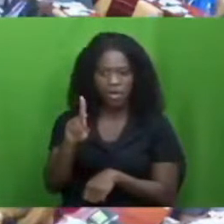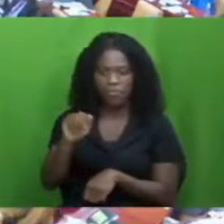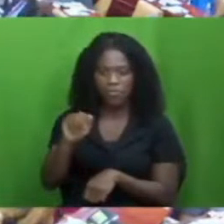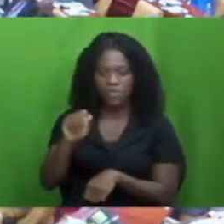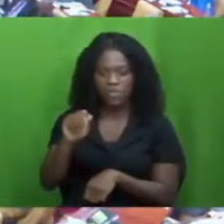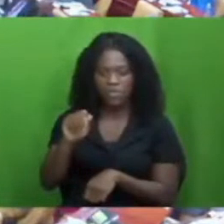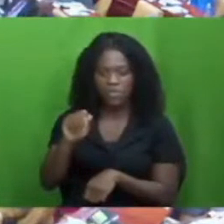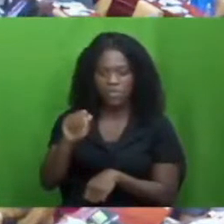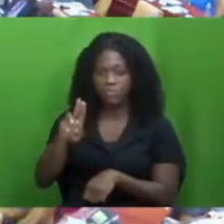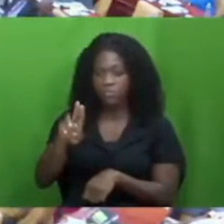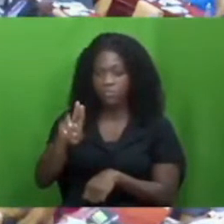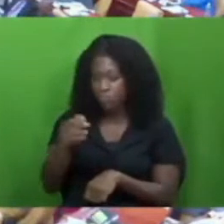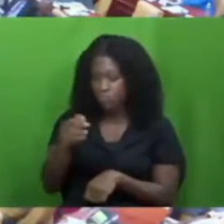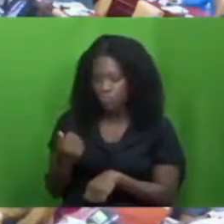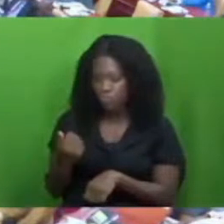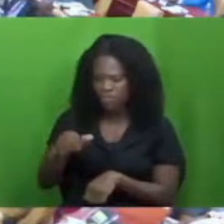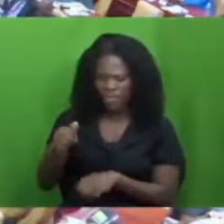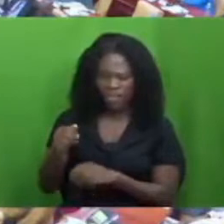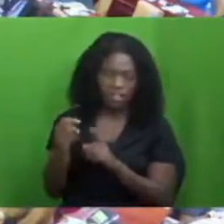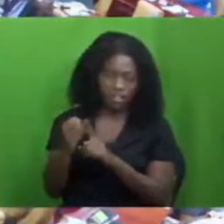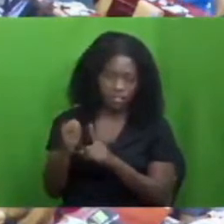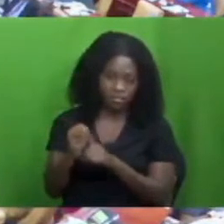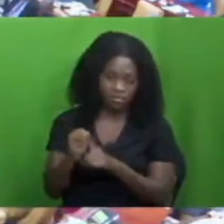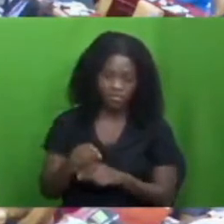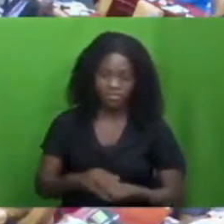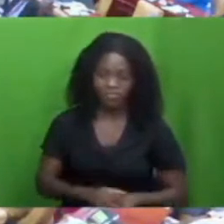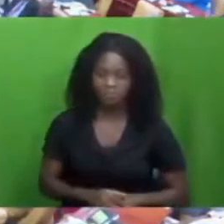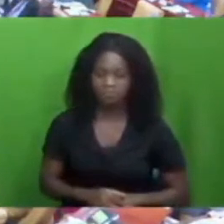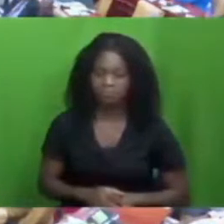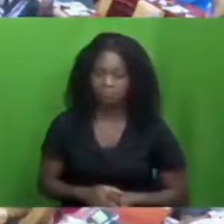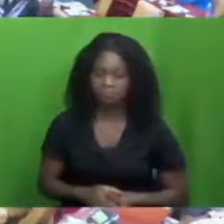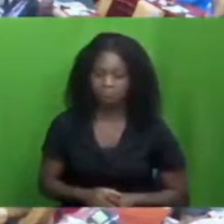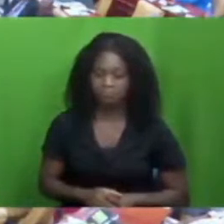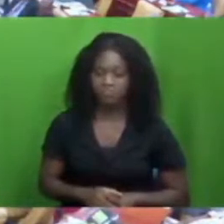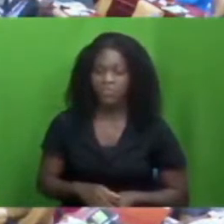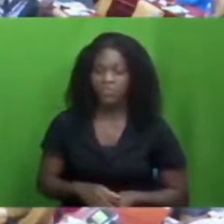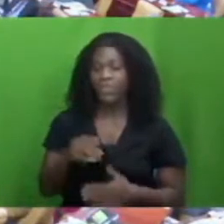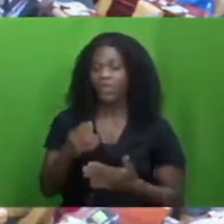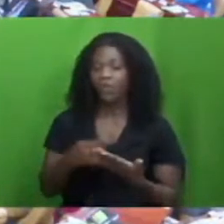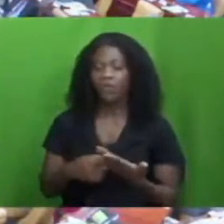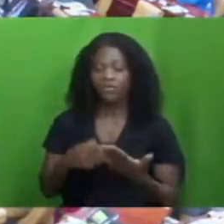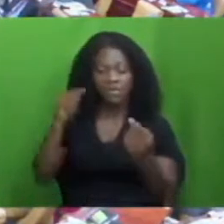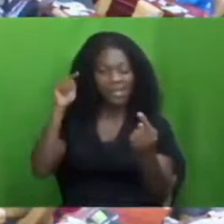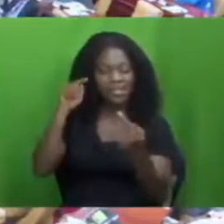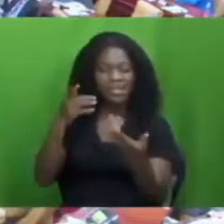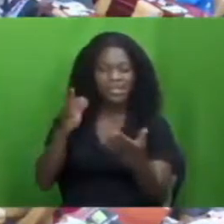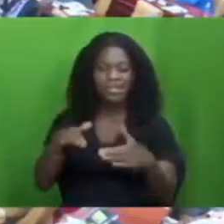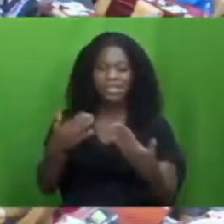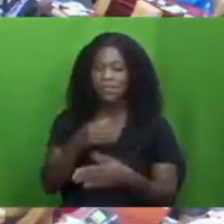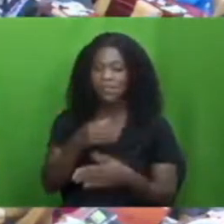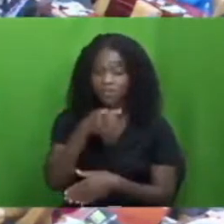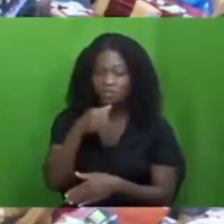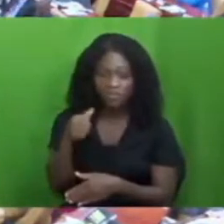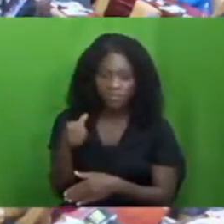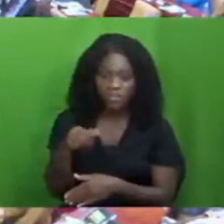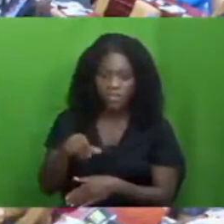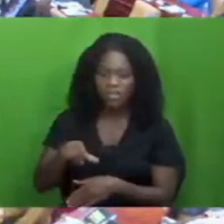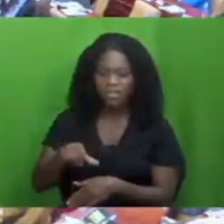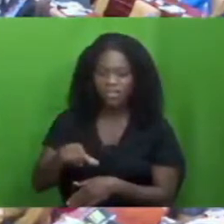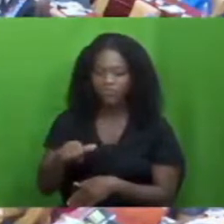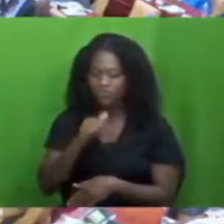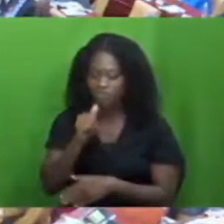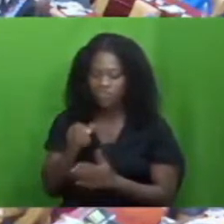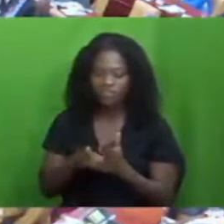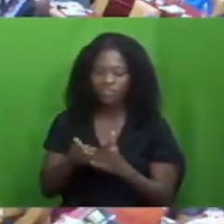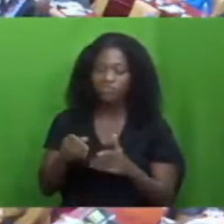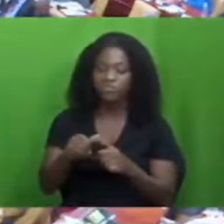regions. The approach under the EEP is to provide agriculture infrastructure and land development support to entrepreneurial